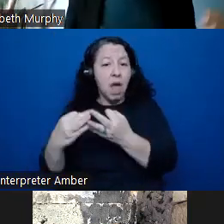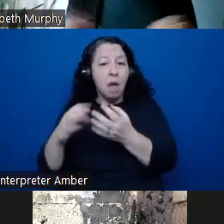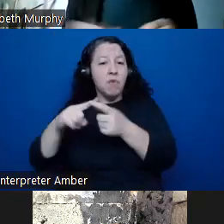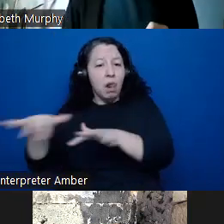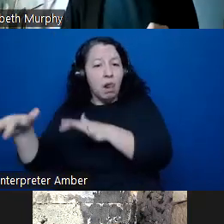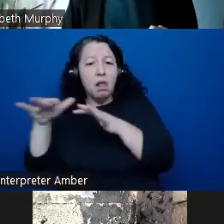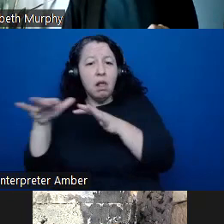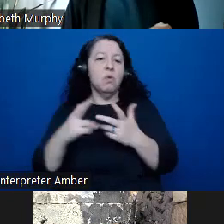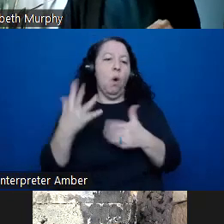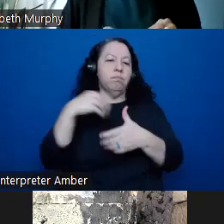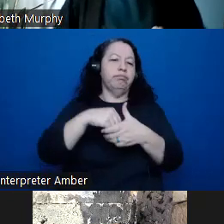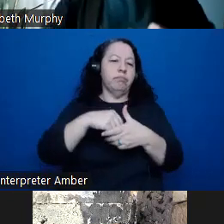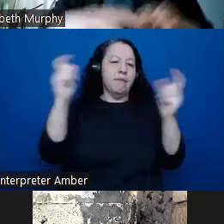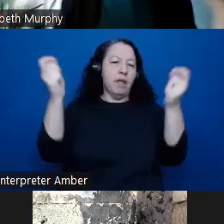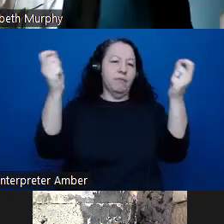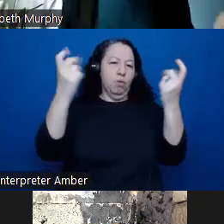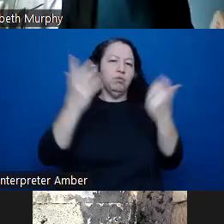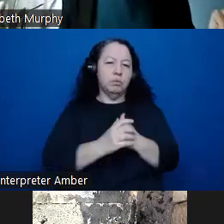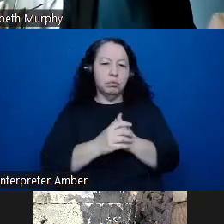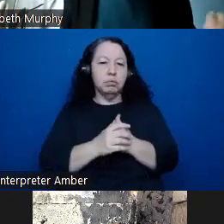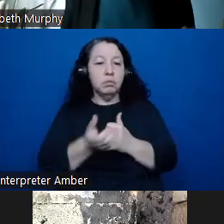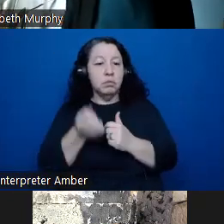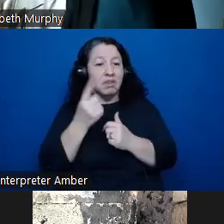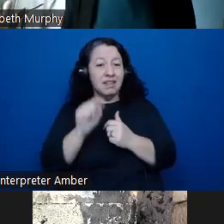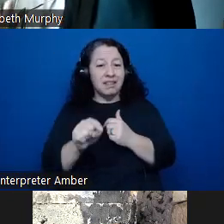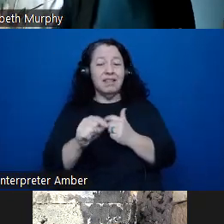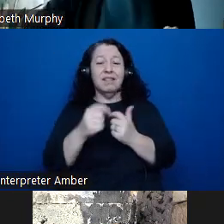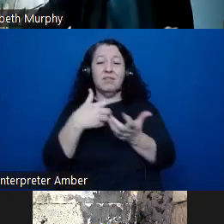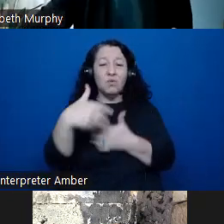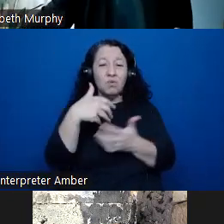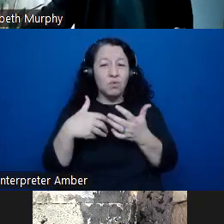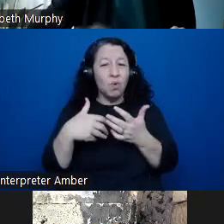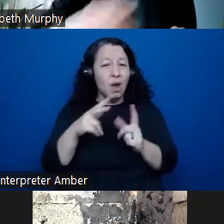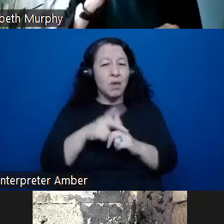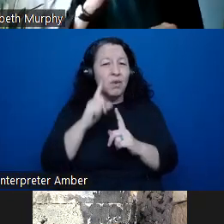of crafts and tradespeople could extend well beyond the workplace.